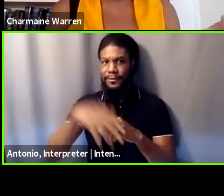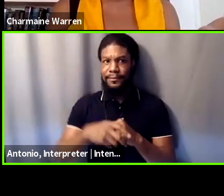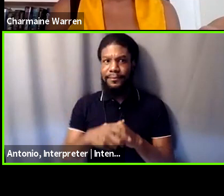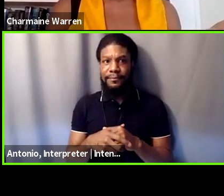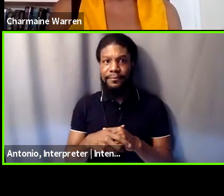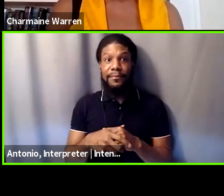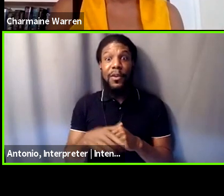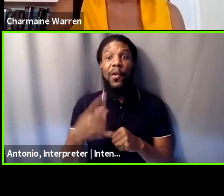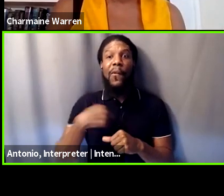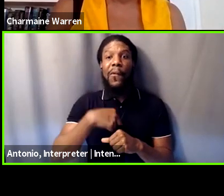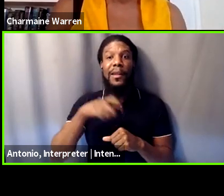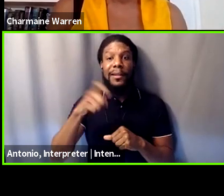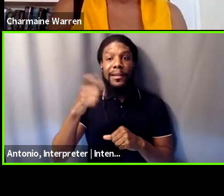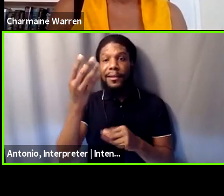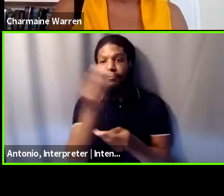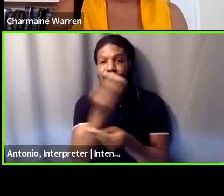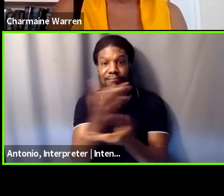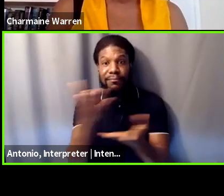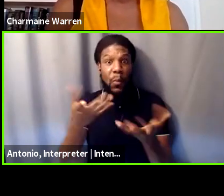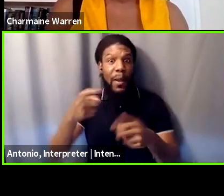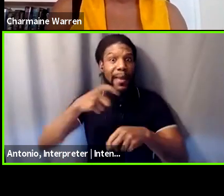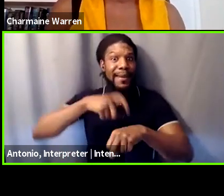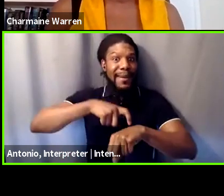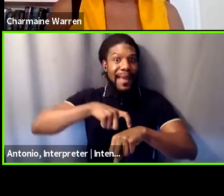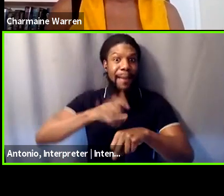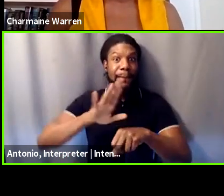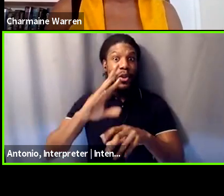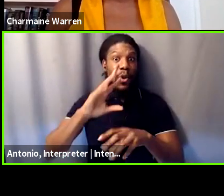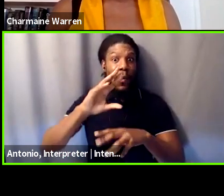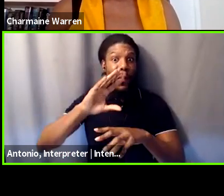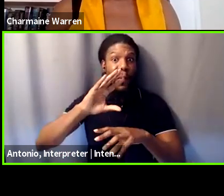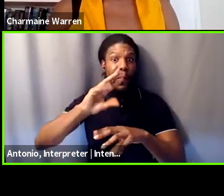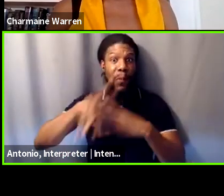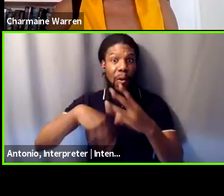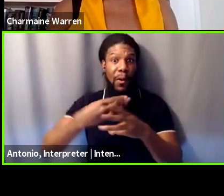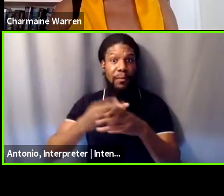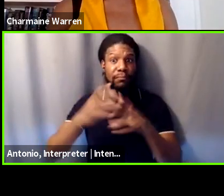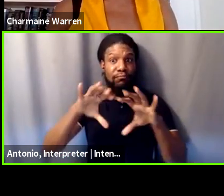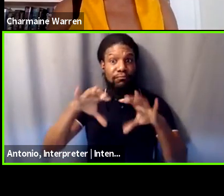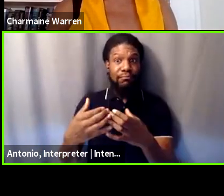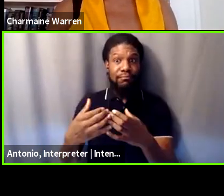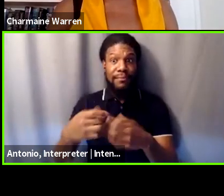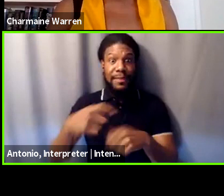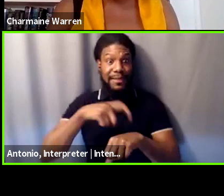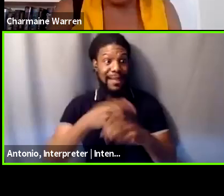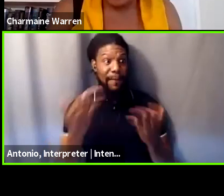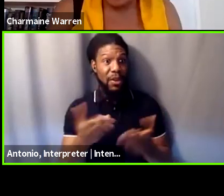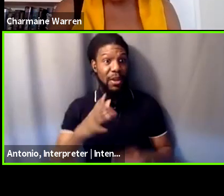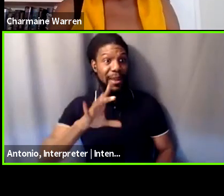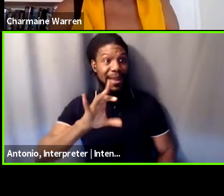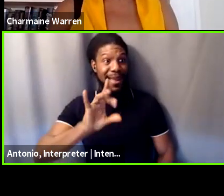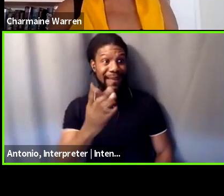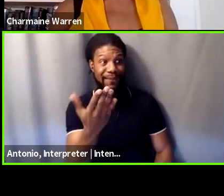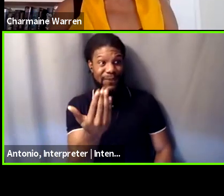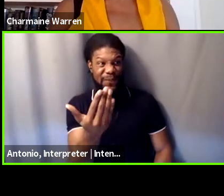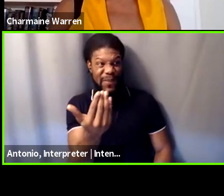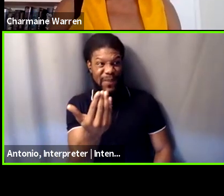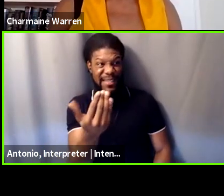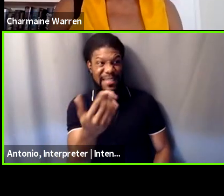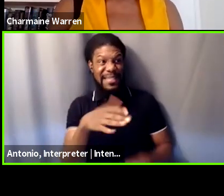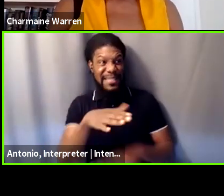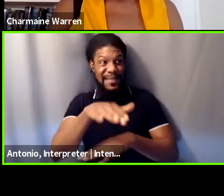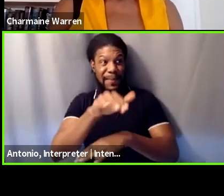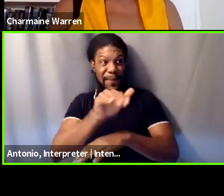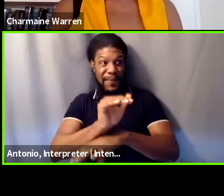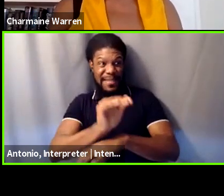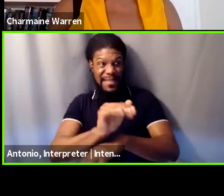everybody know that it's what time, Zwoisy, in your world? It is 8:15. P.M.